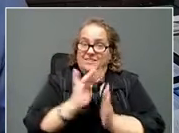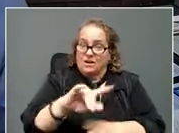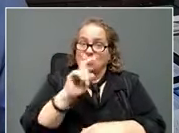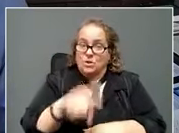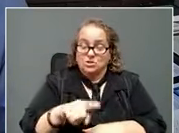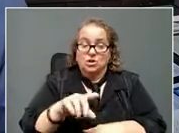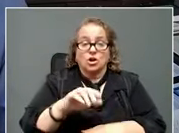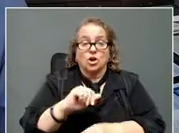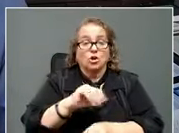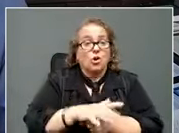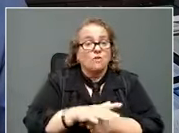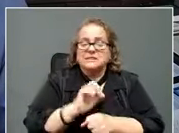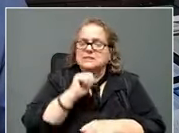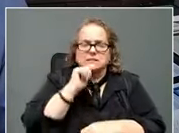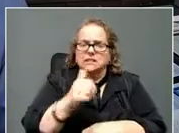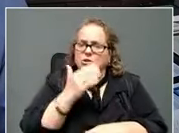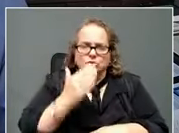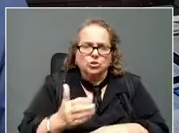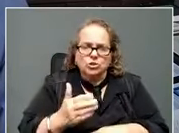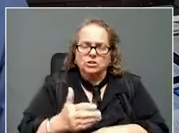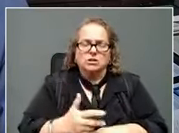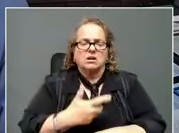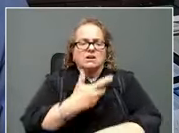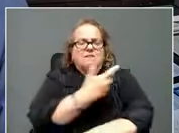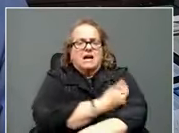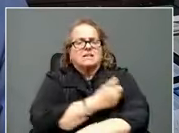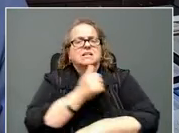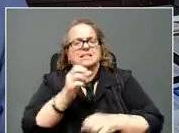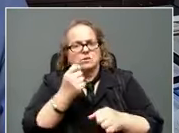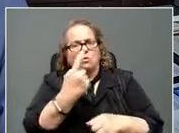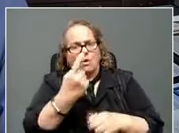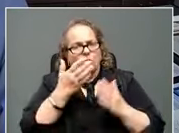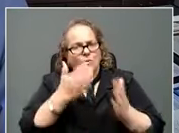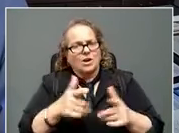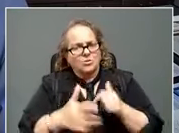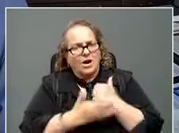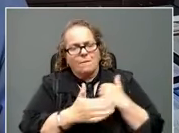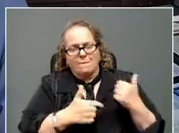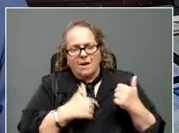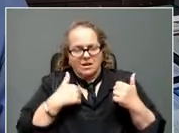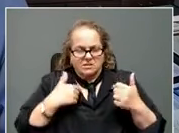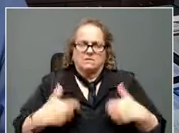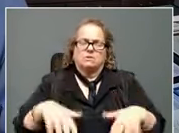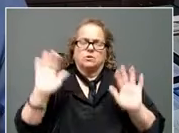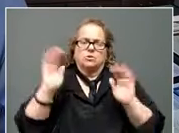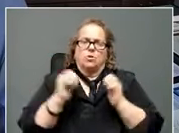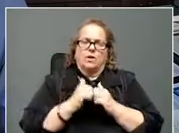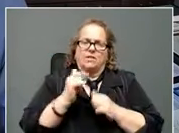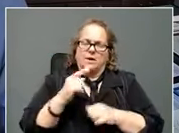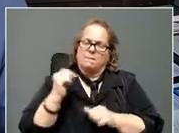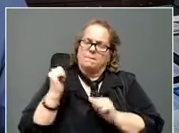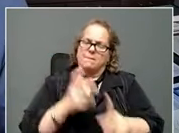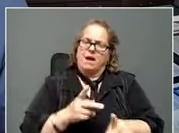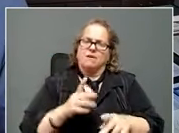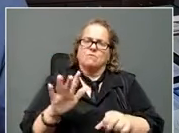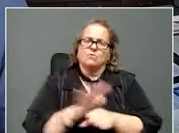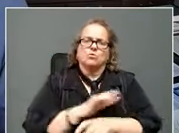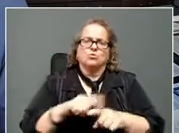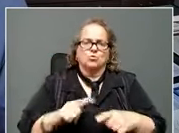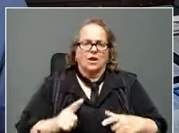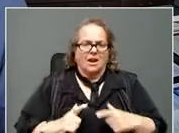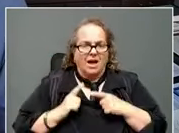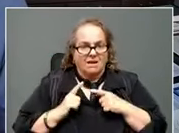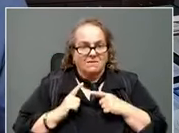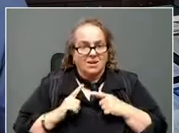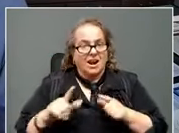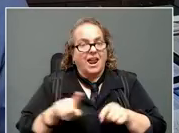good. Vaccinations are a way to help us get out of this and get back fully to life, like the way we used